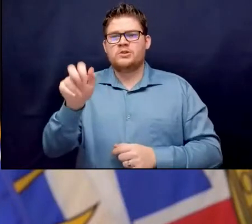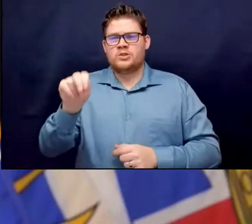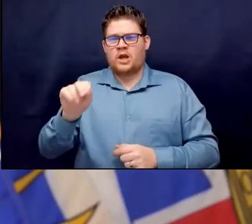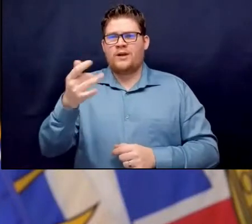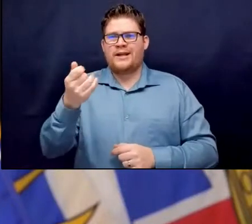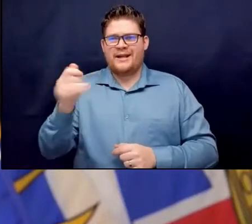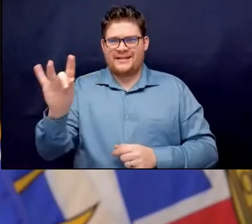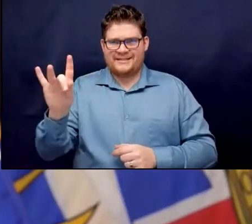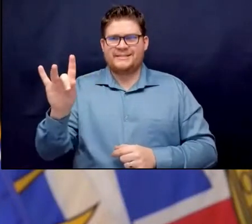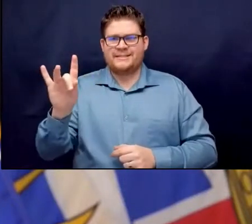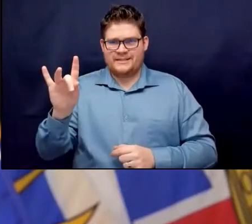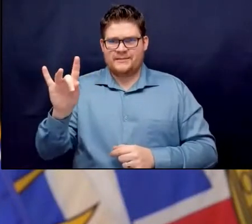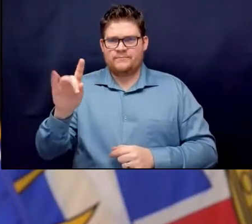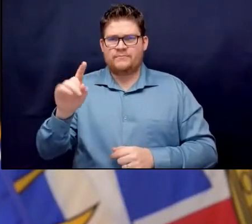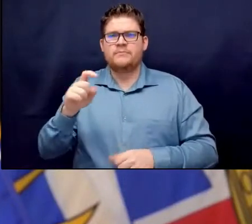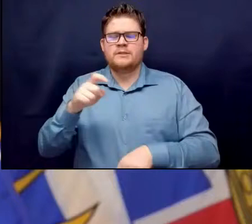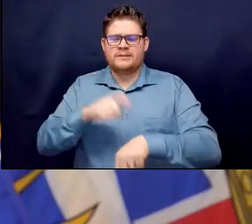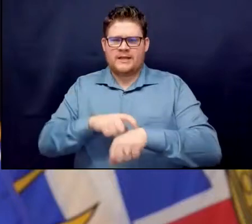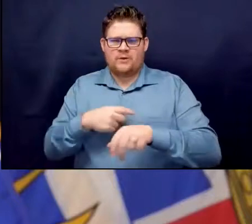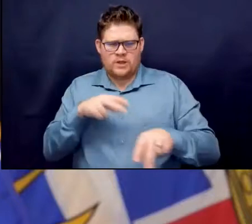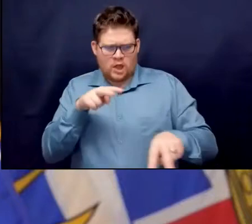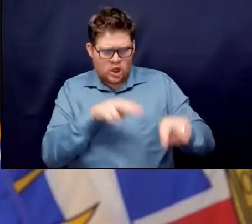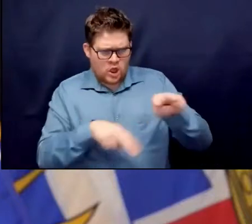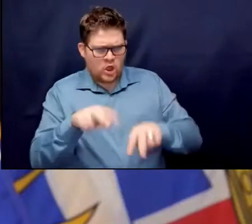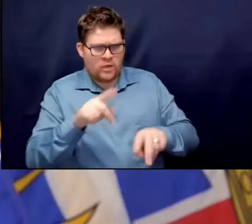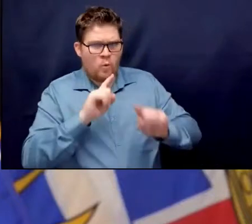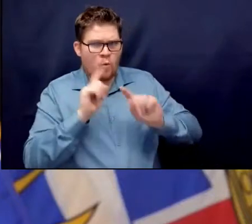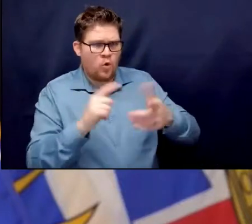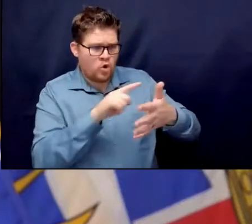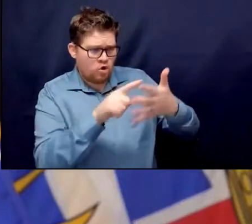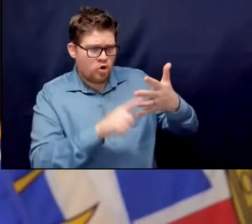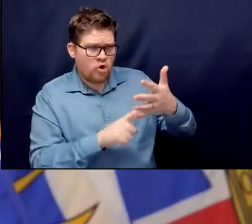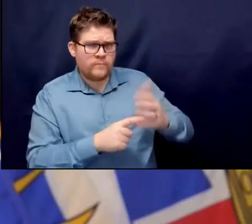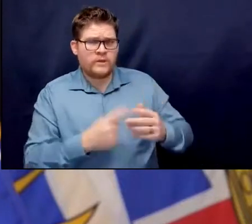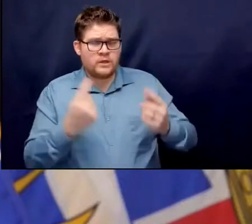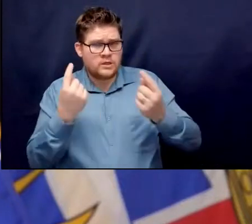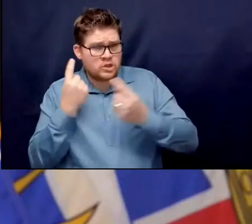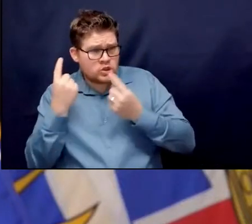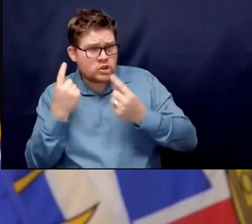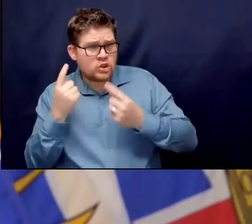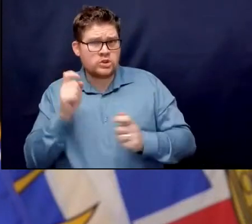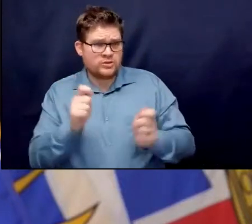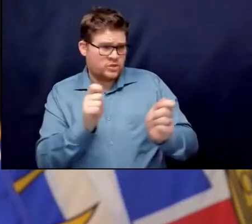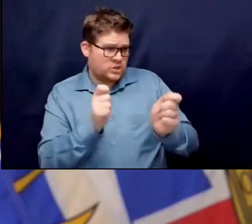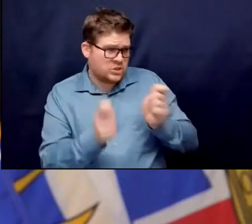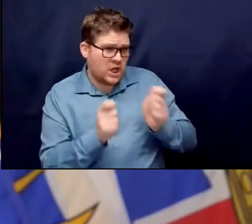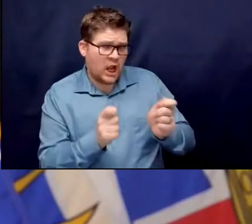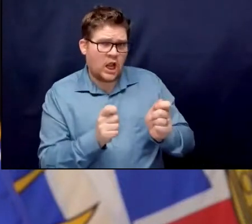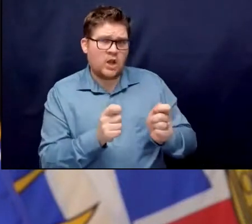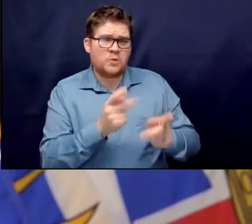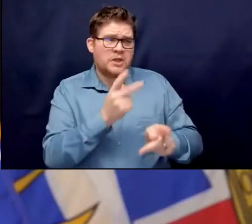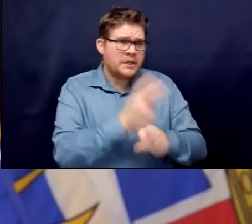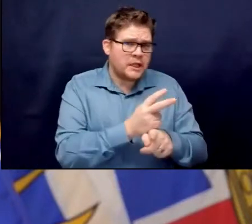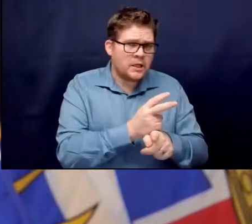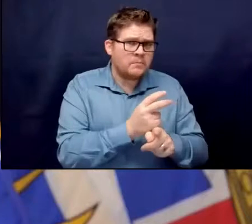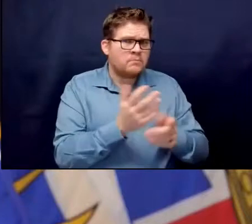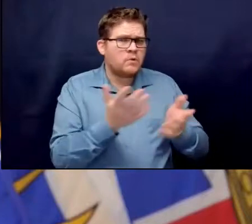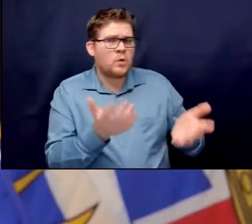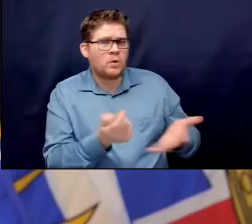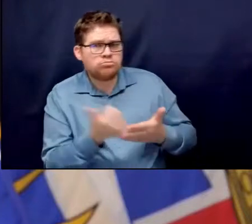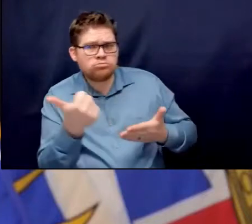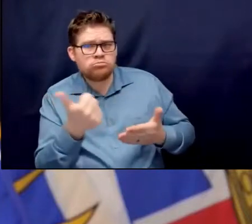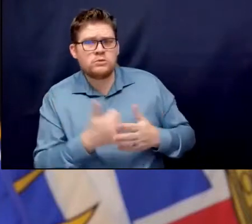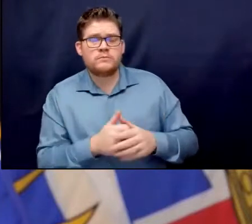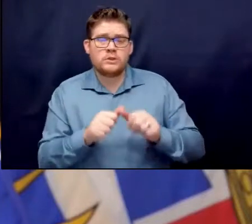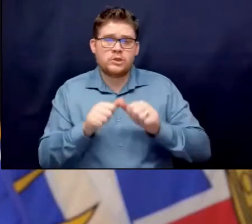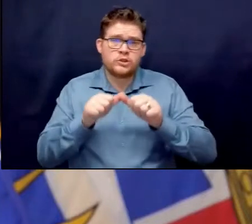of looking at what is it that we need to do and what can we do to change these things and look at the restrictions